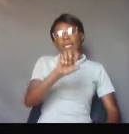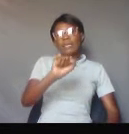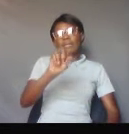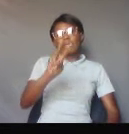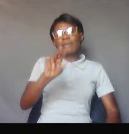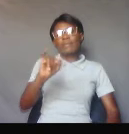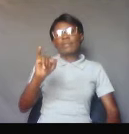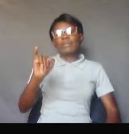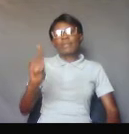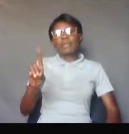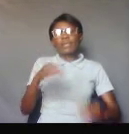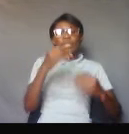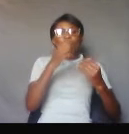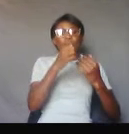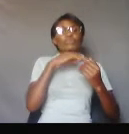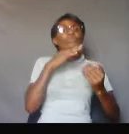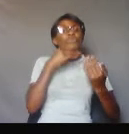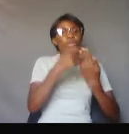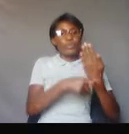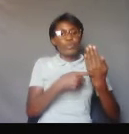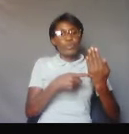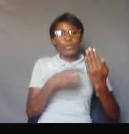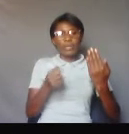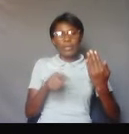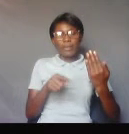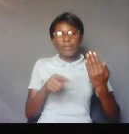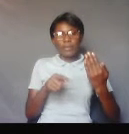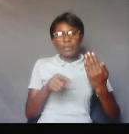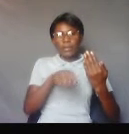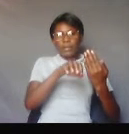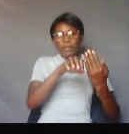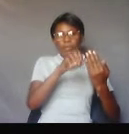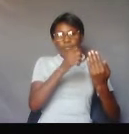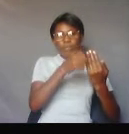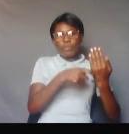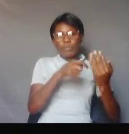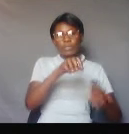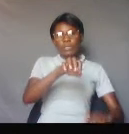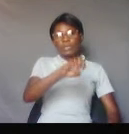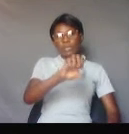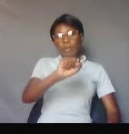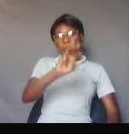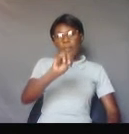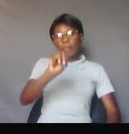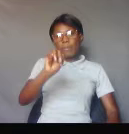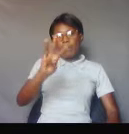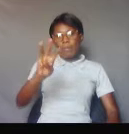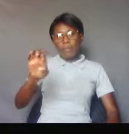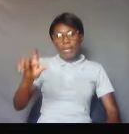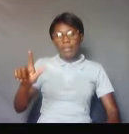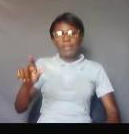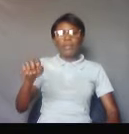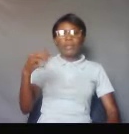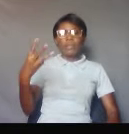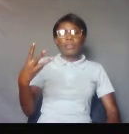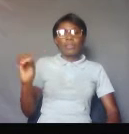Tamar by her half brother Amnon. We sort of found that people have